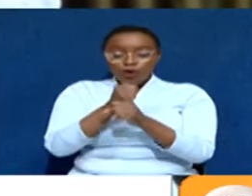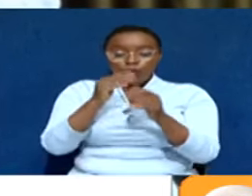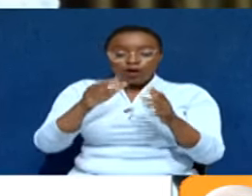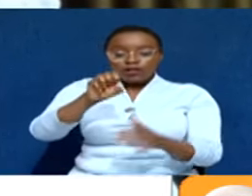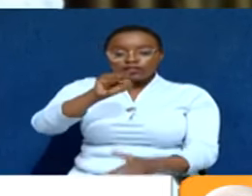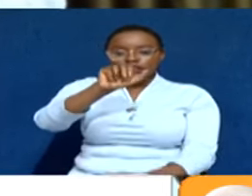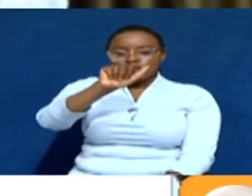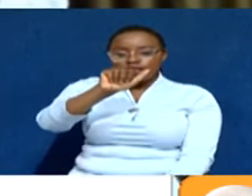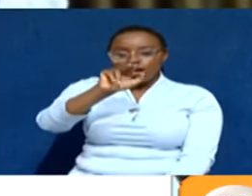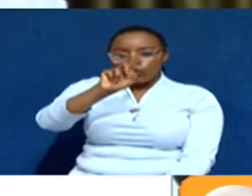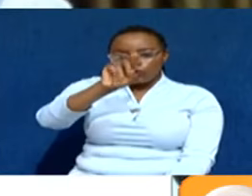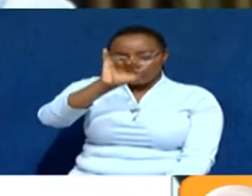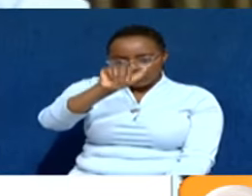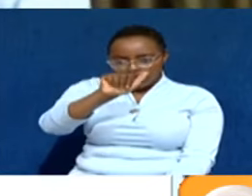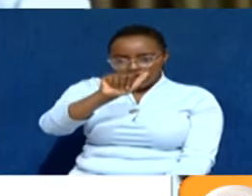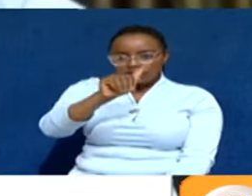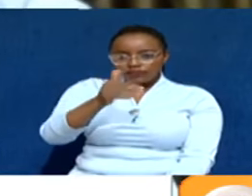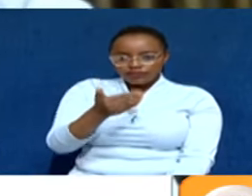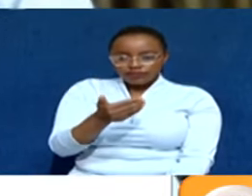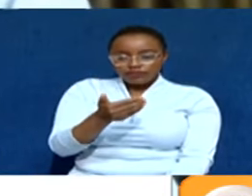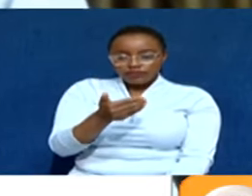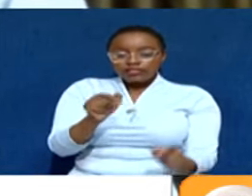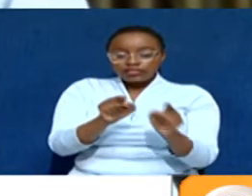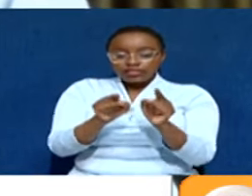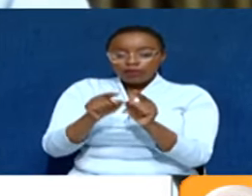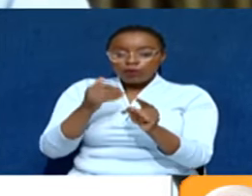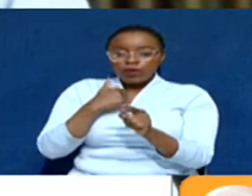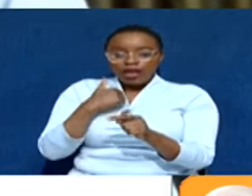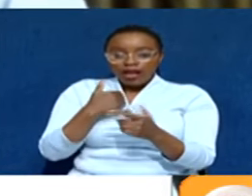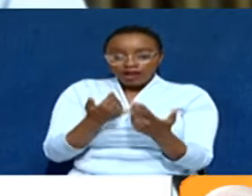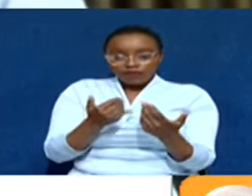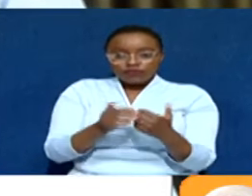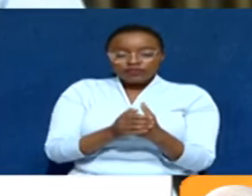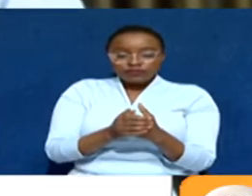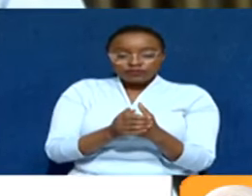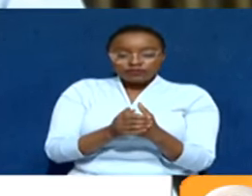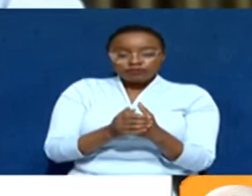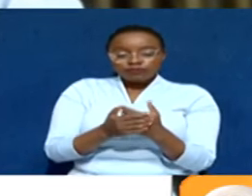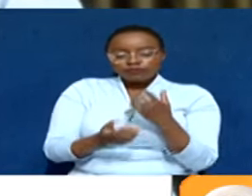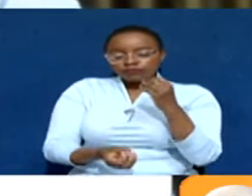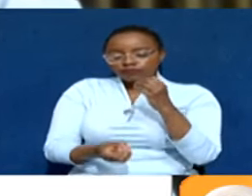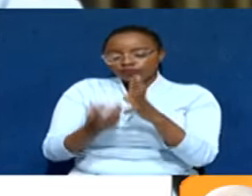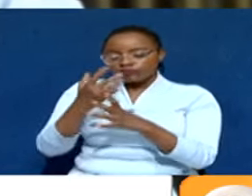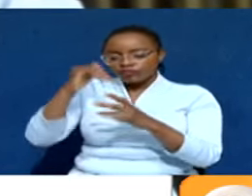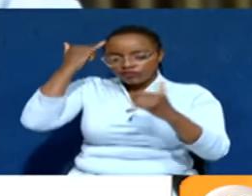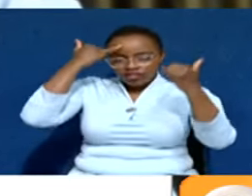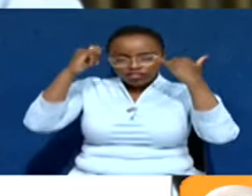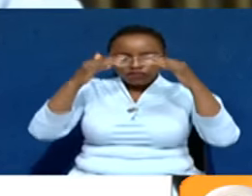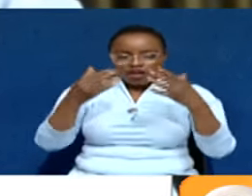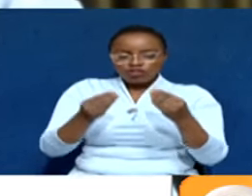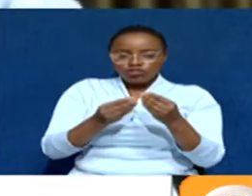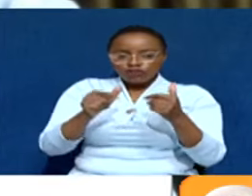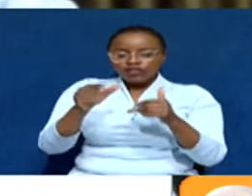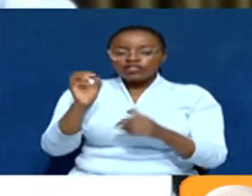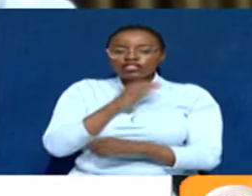in Saudi Arabia. And we have put in place a number of initiatives to address some of these complaints going